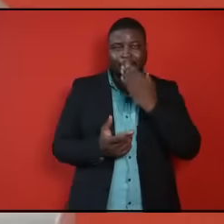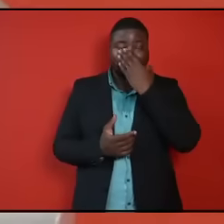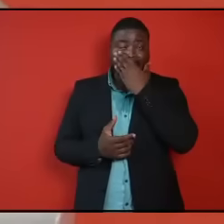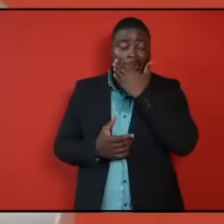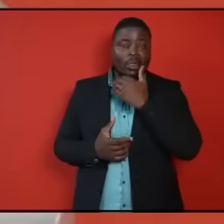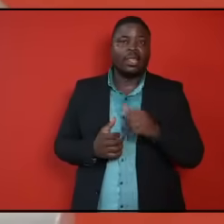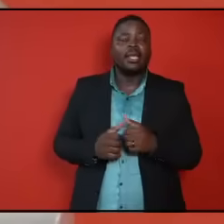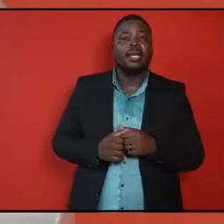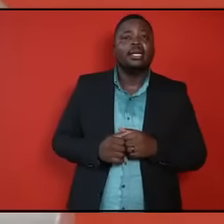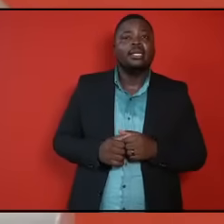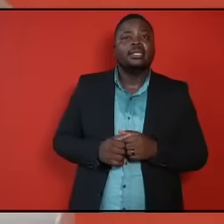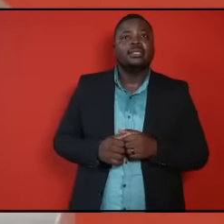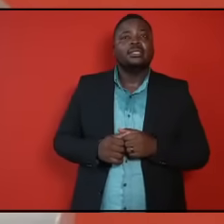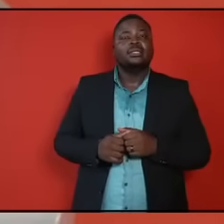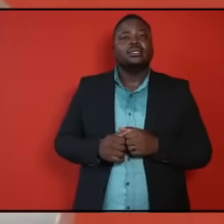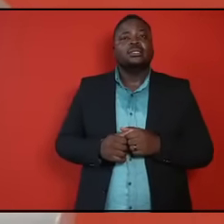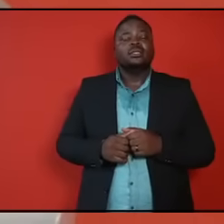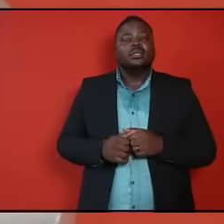In